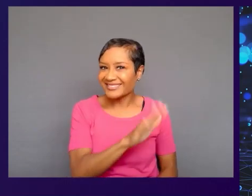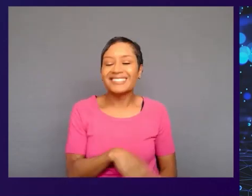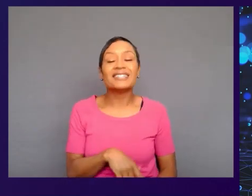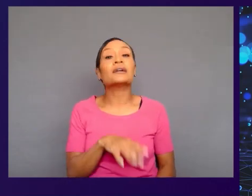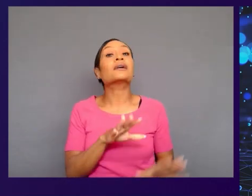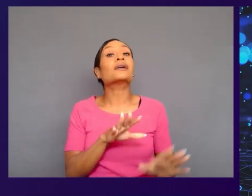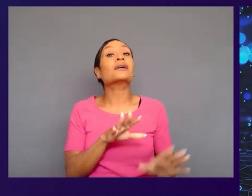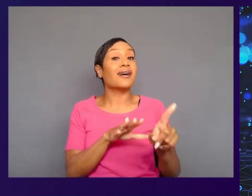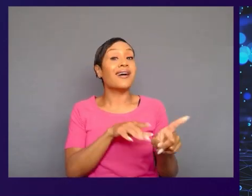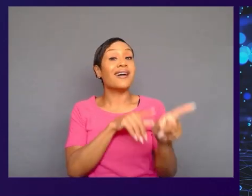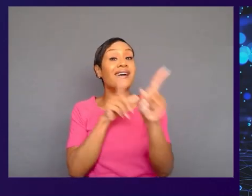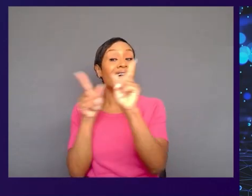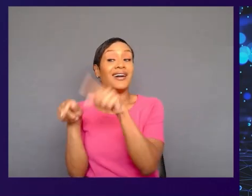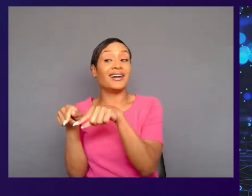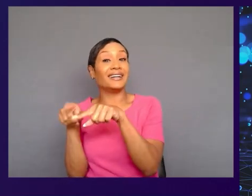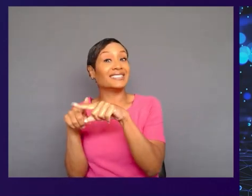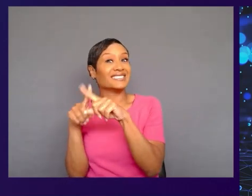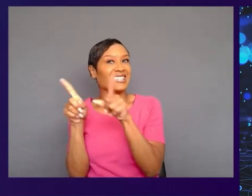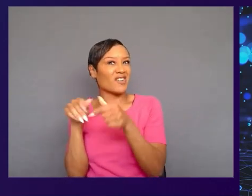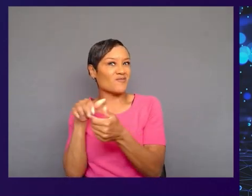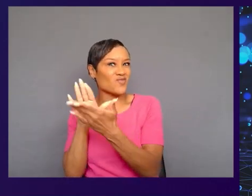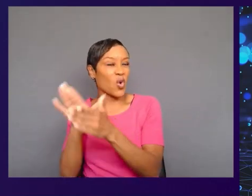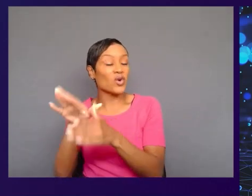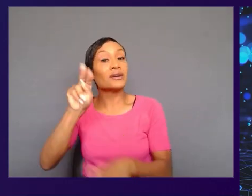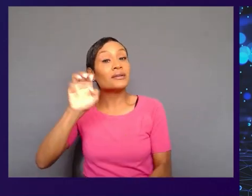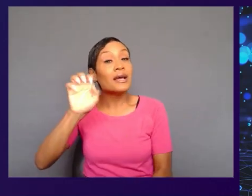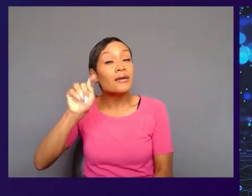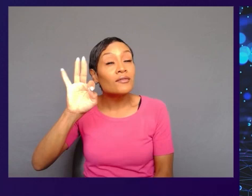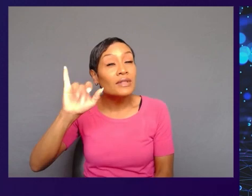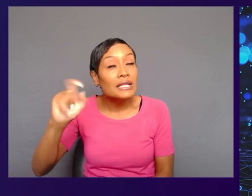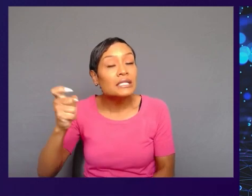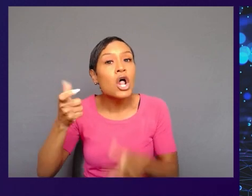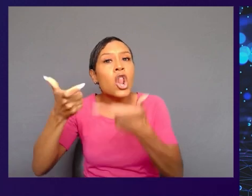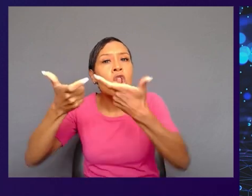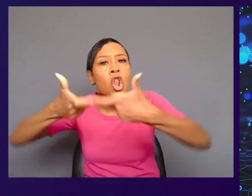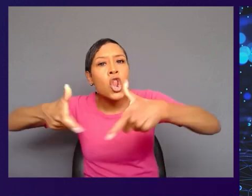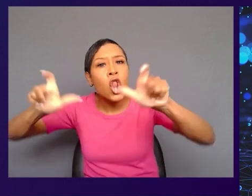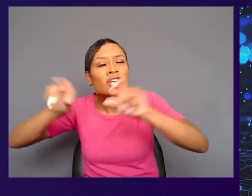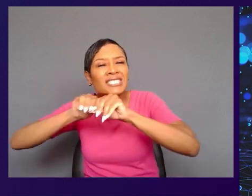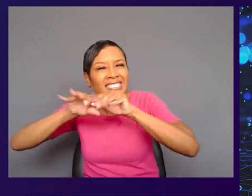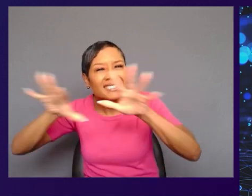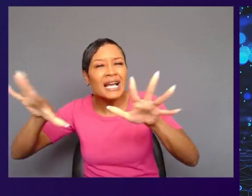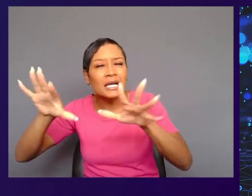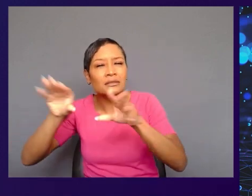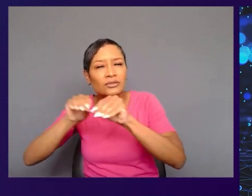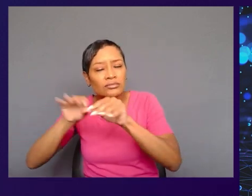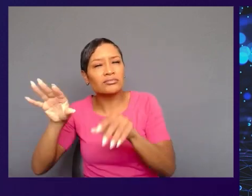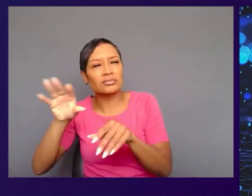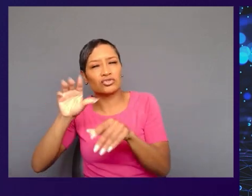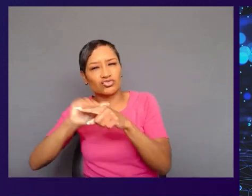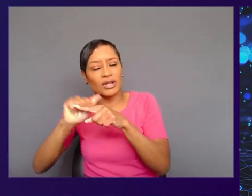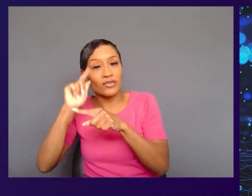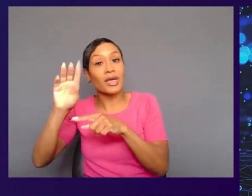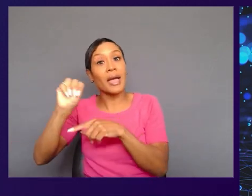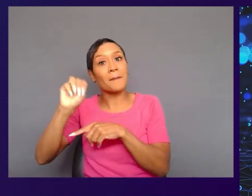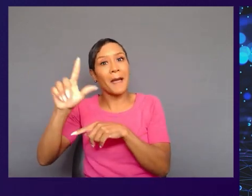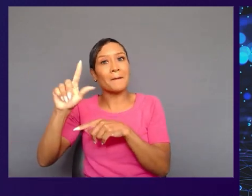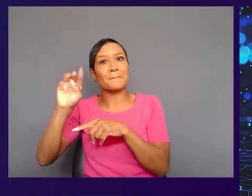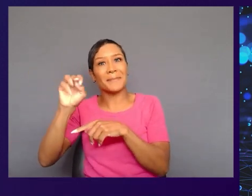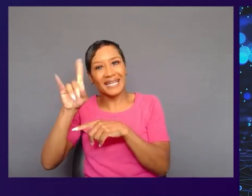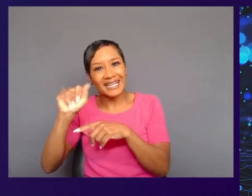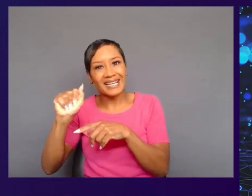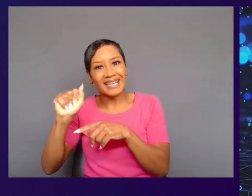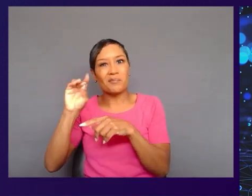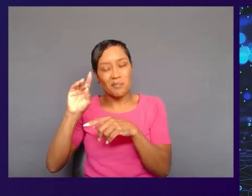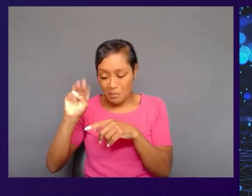But our next customer takes a different approach, right? Netflix uses large-scale distributed training for their own ML media models, and then they use